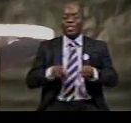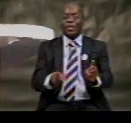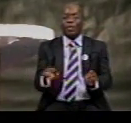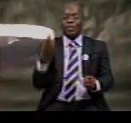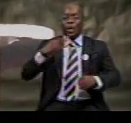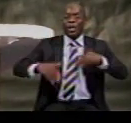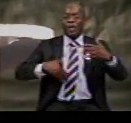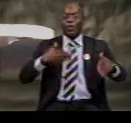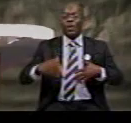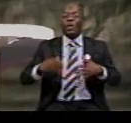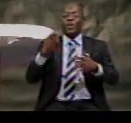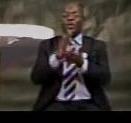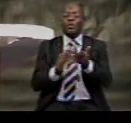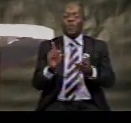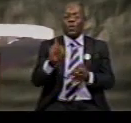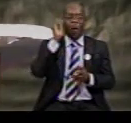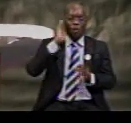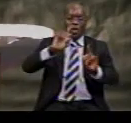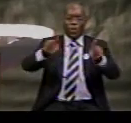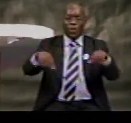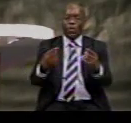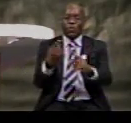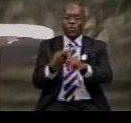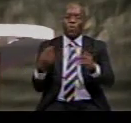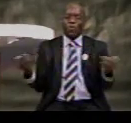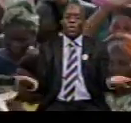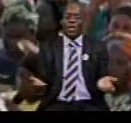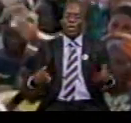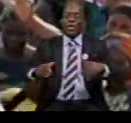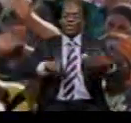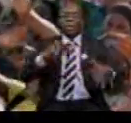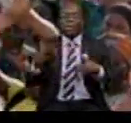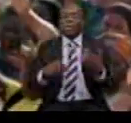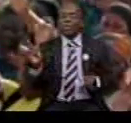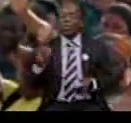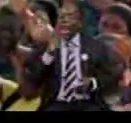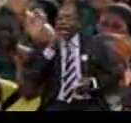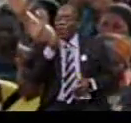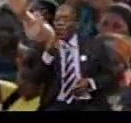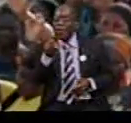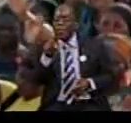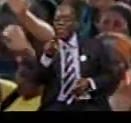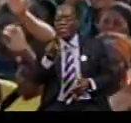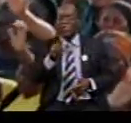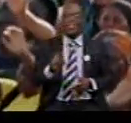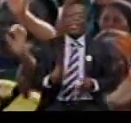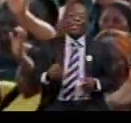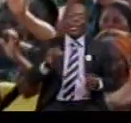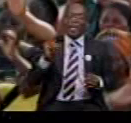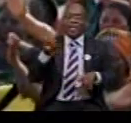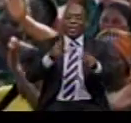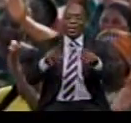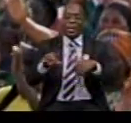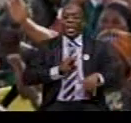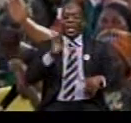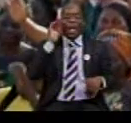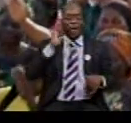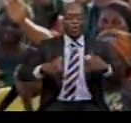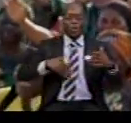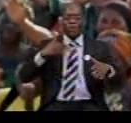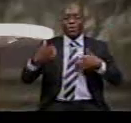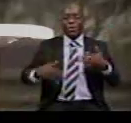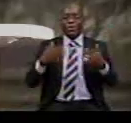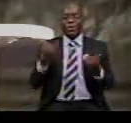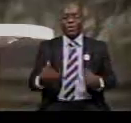here today rejoicing. Where are you? I will rejoice tonight. I will